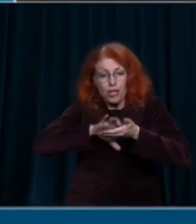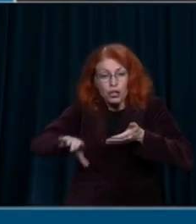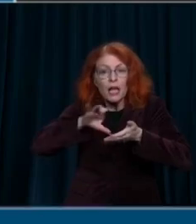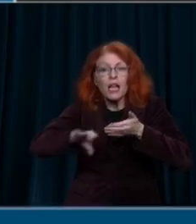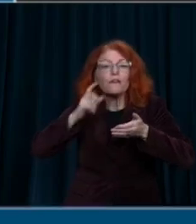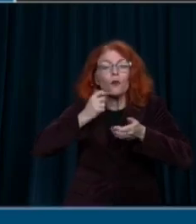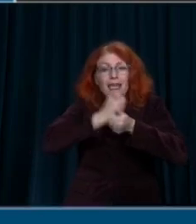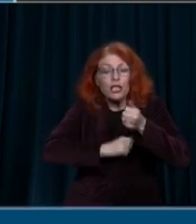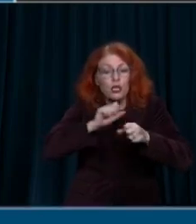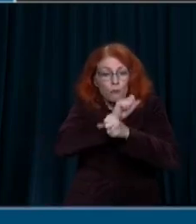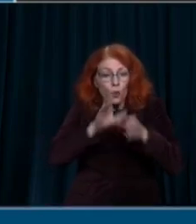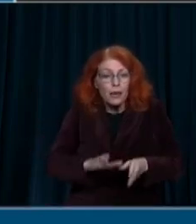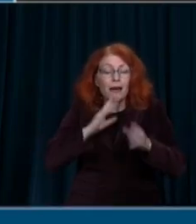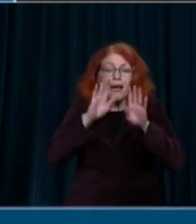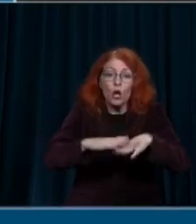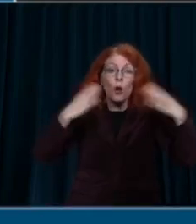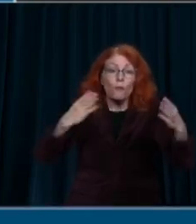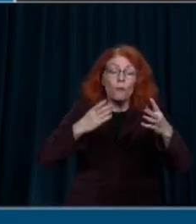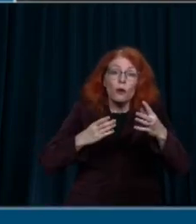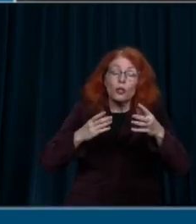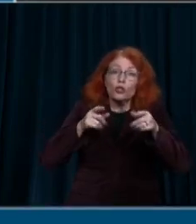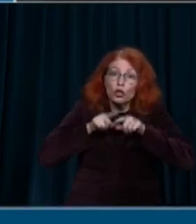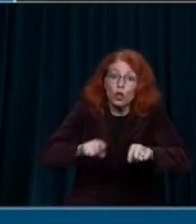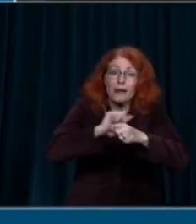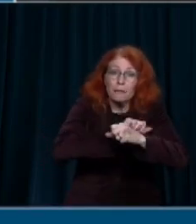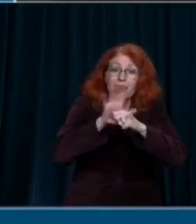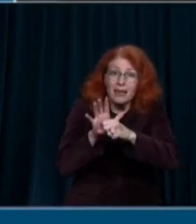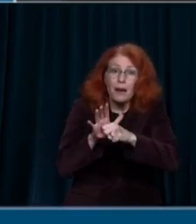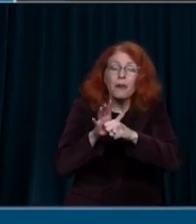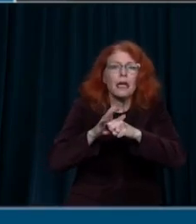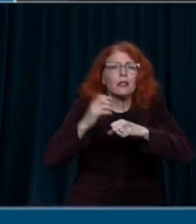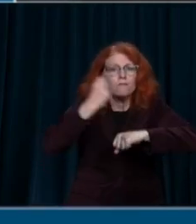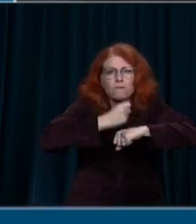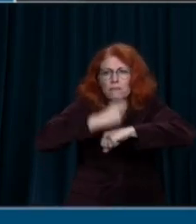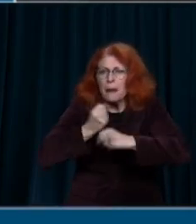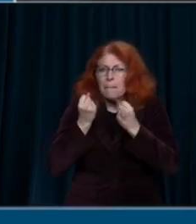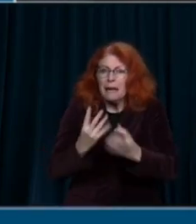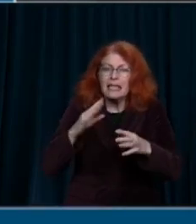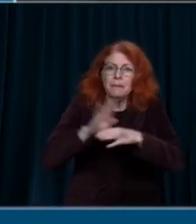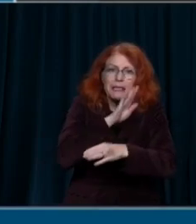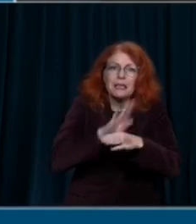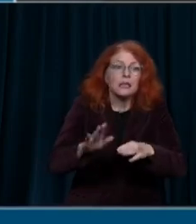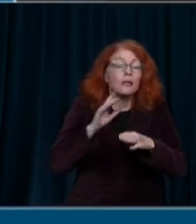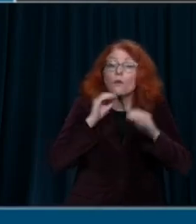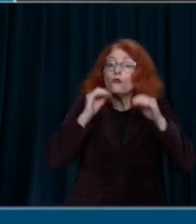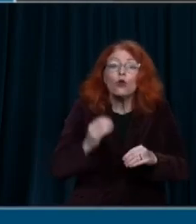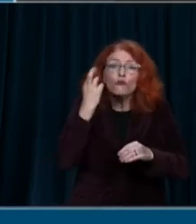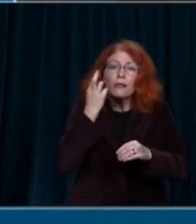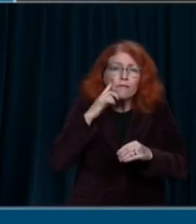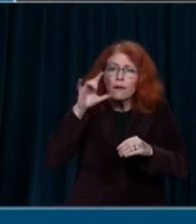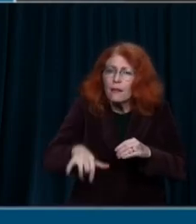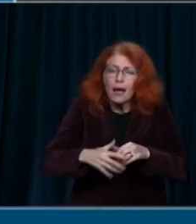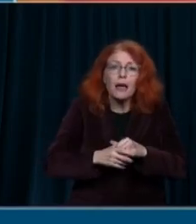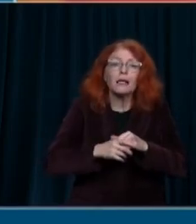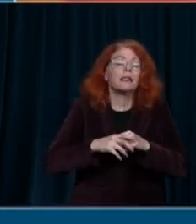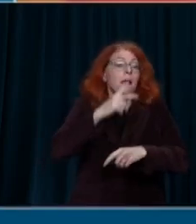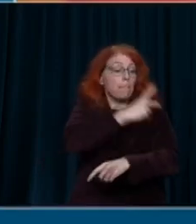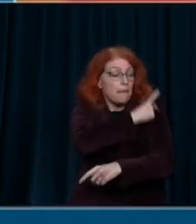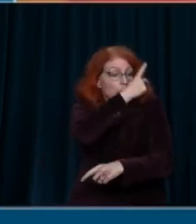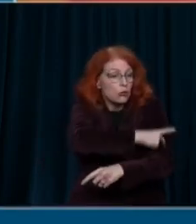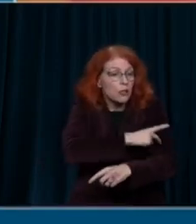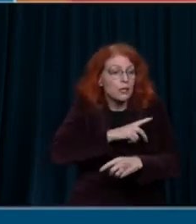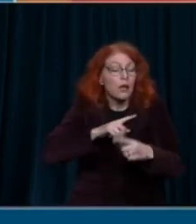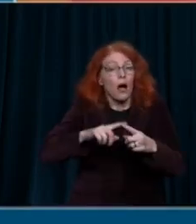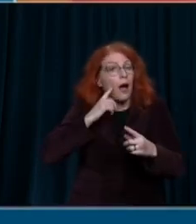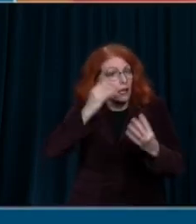employees. And I stayed open throughout the pandemic. The pandemic shut down a lot of businesses, and there was no reason for that. Patients, and